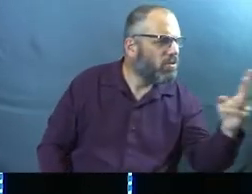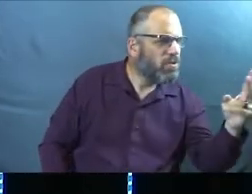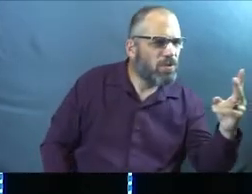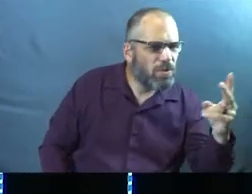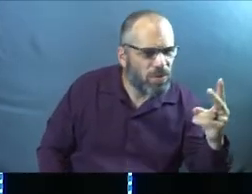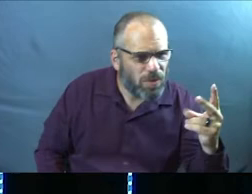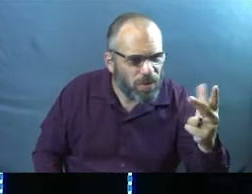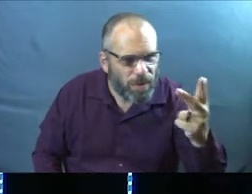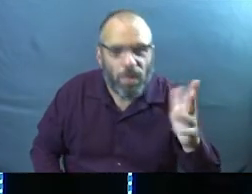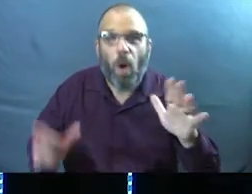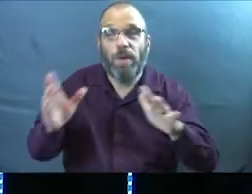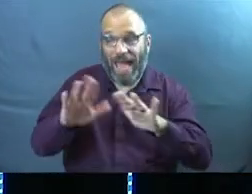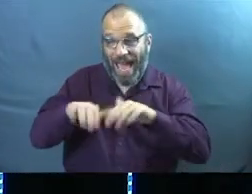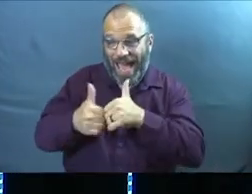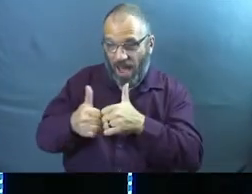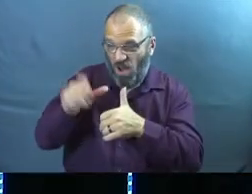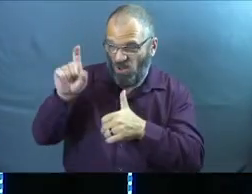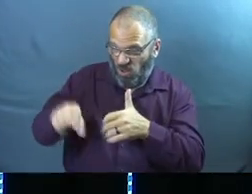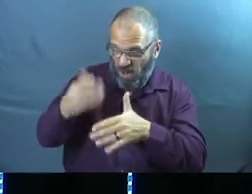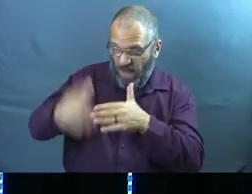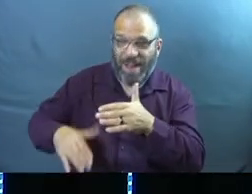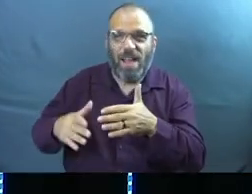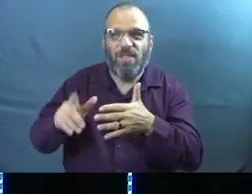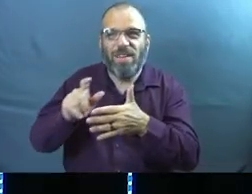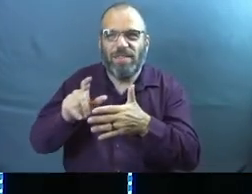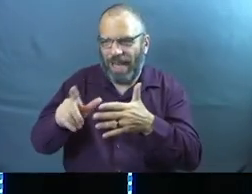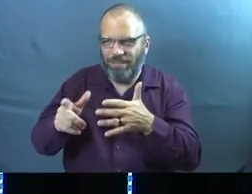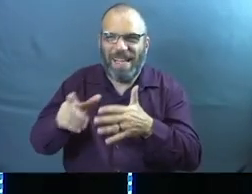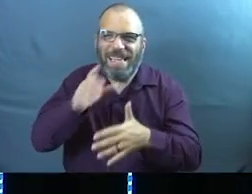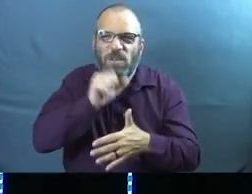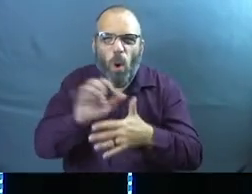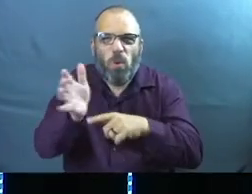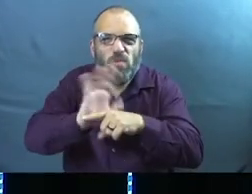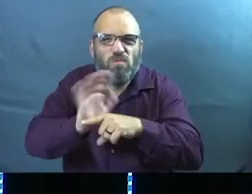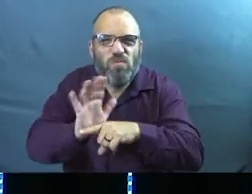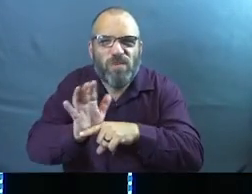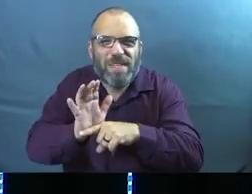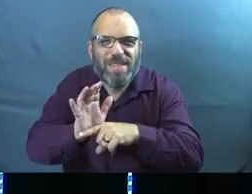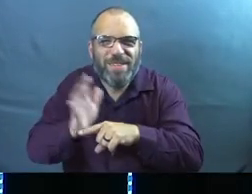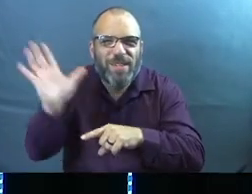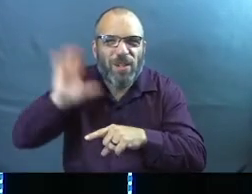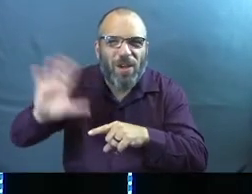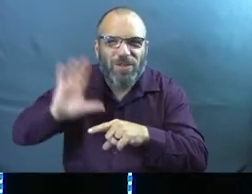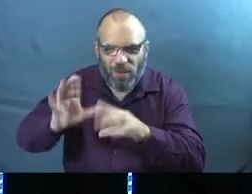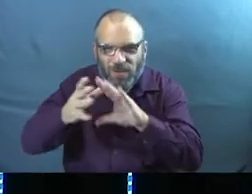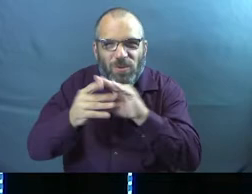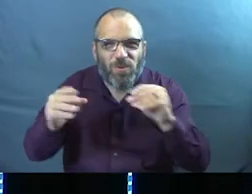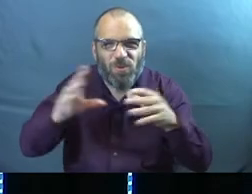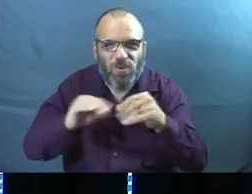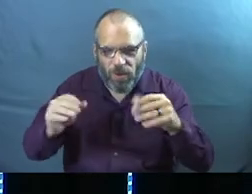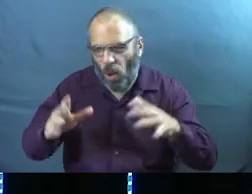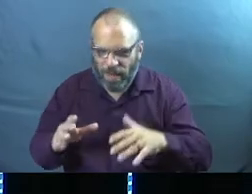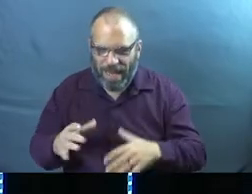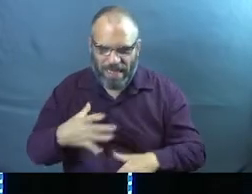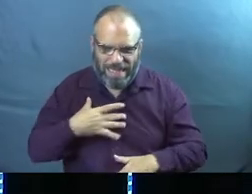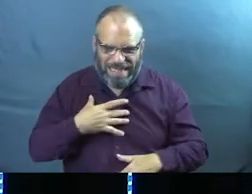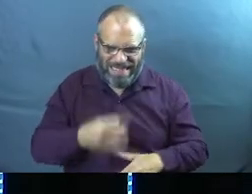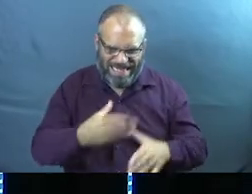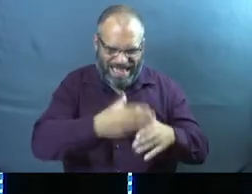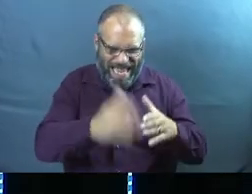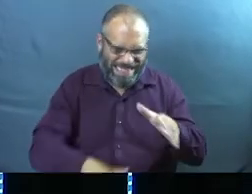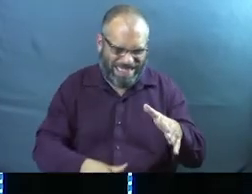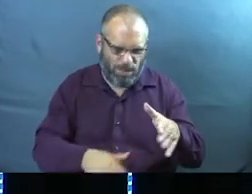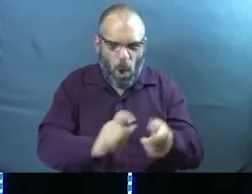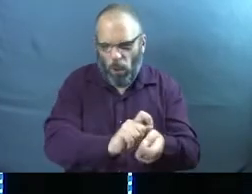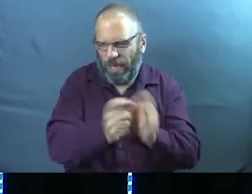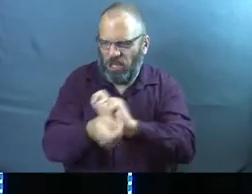they do. How It Should Have Ended, they're like animators, right? And they go to these old movies and they go to stories and they say, we didn't like the ending.